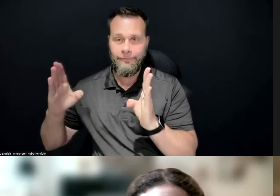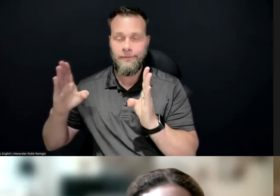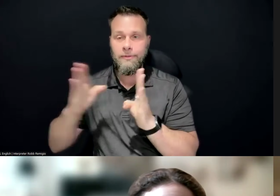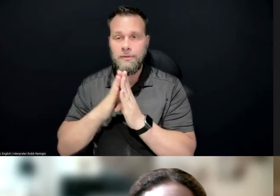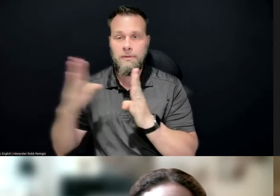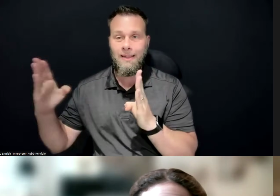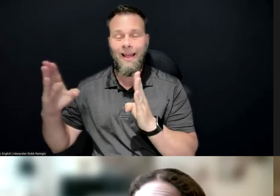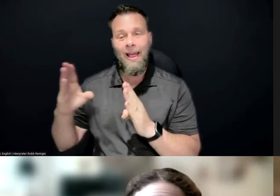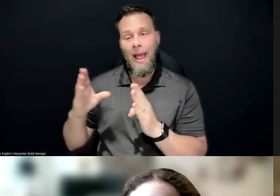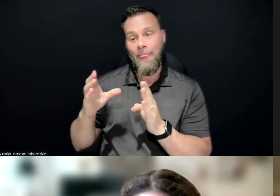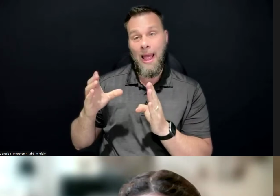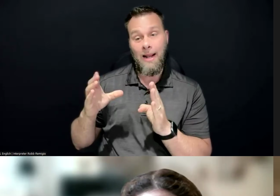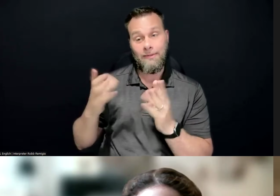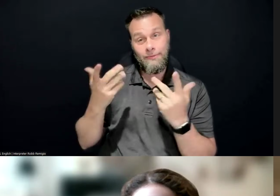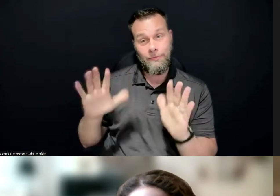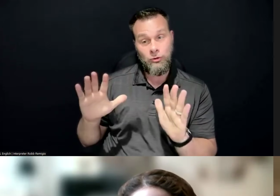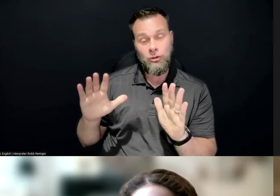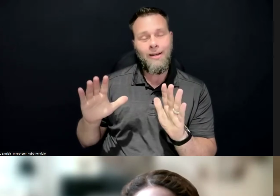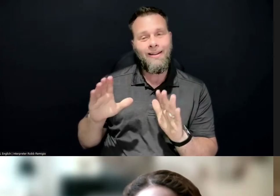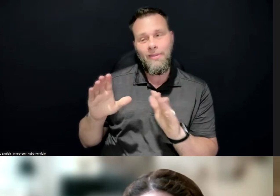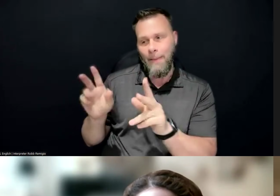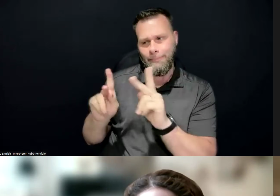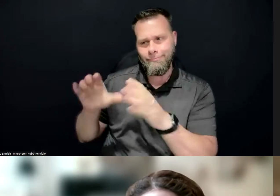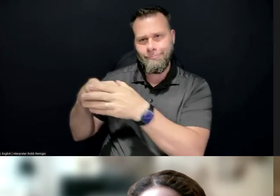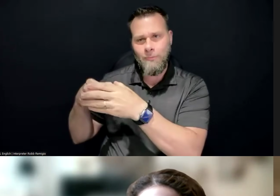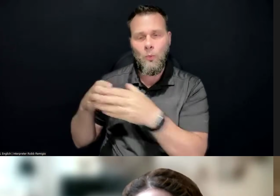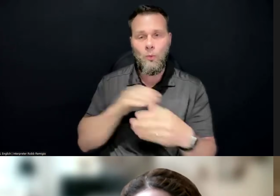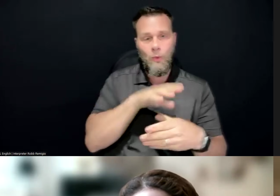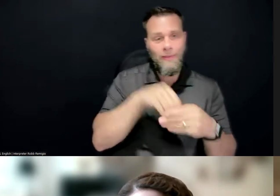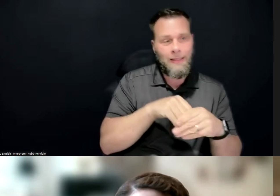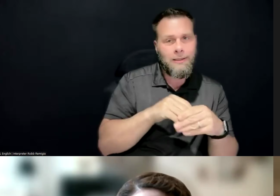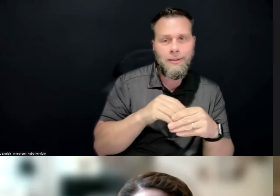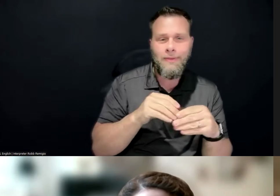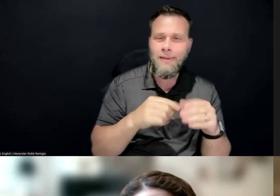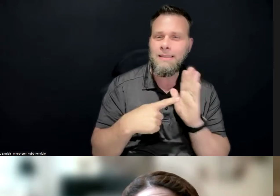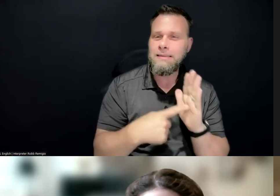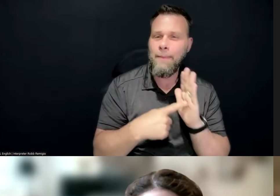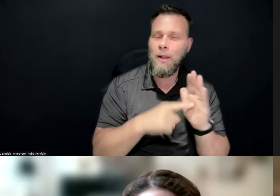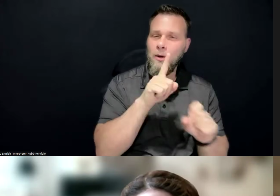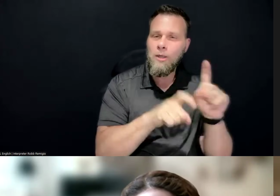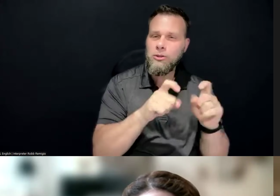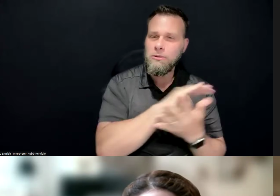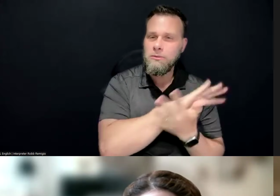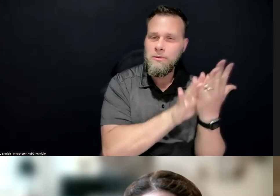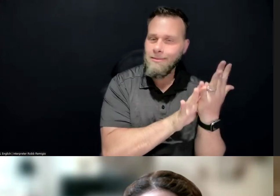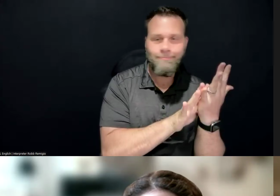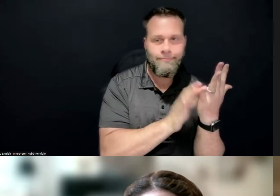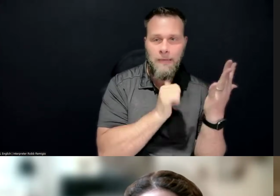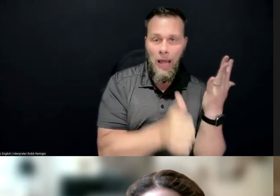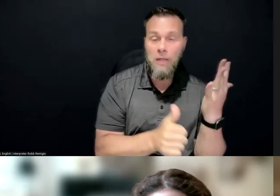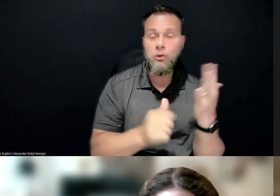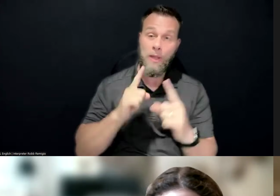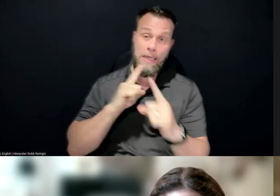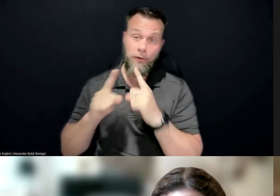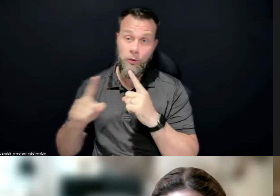this population was not well represented in the survey sample. So the interviews allowed us to kind of understand those